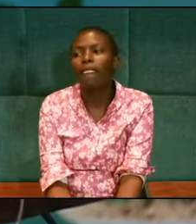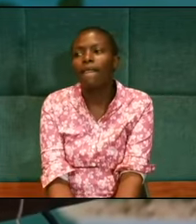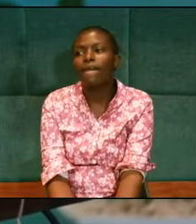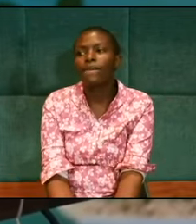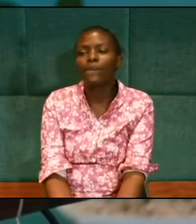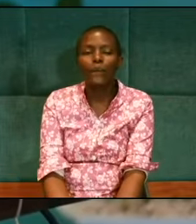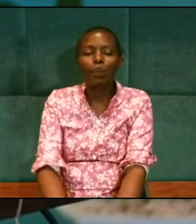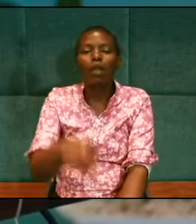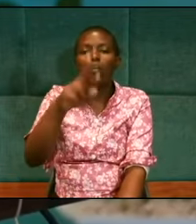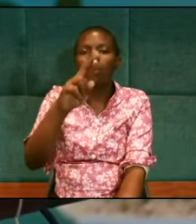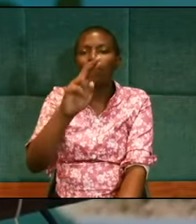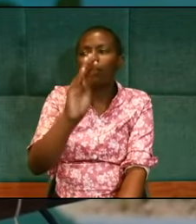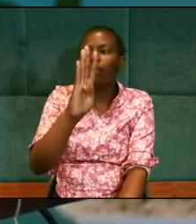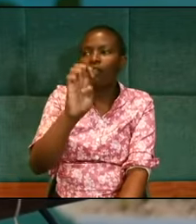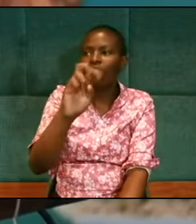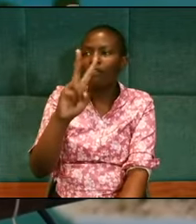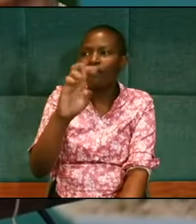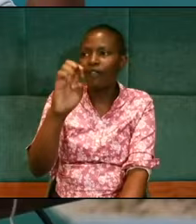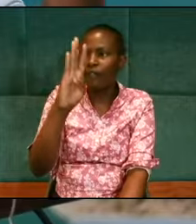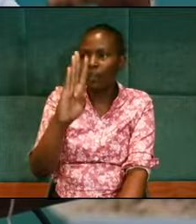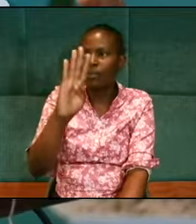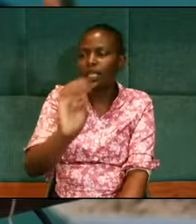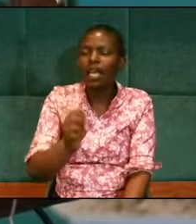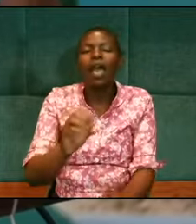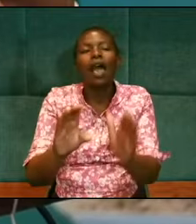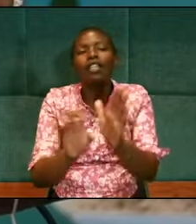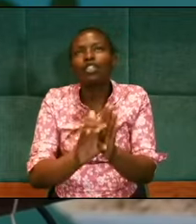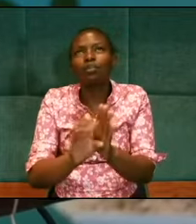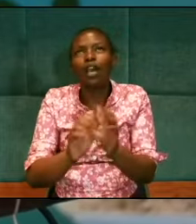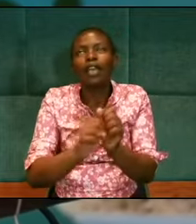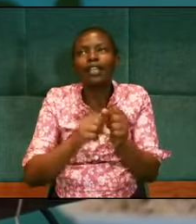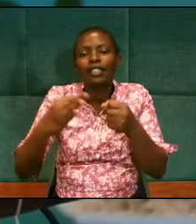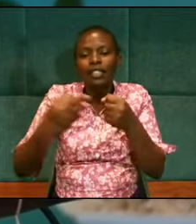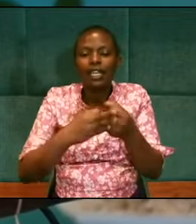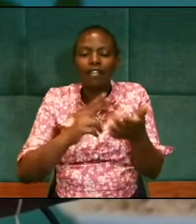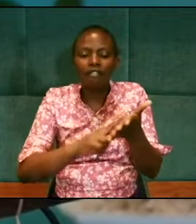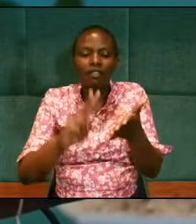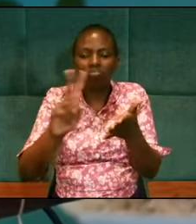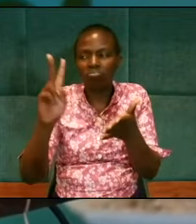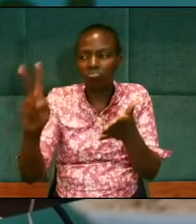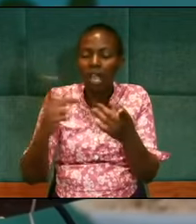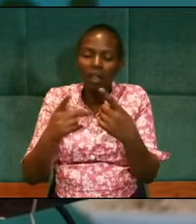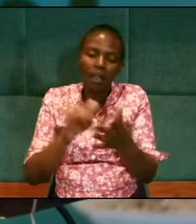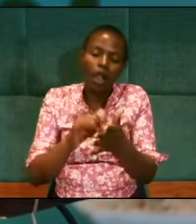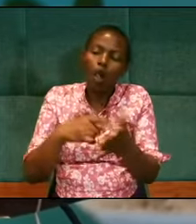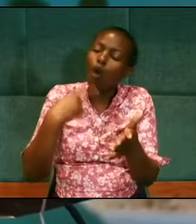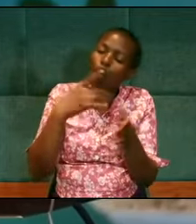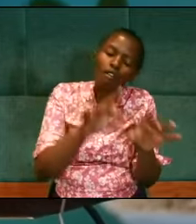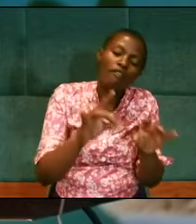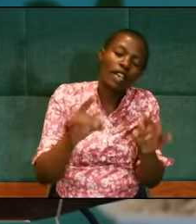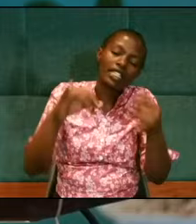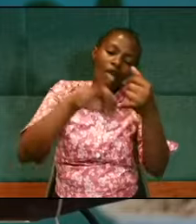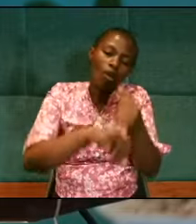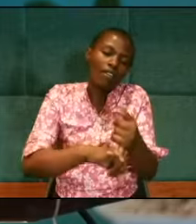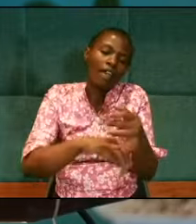Proverbs 18, verse 22. He who finds a wife, finds a good thing, and obtains